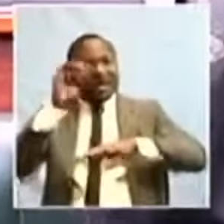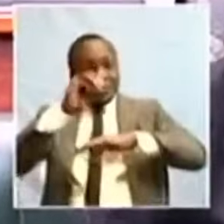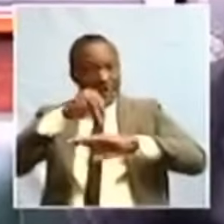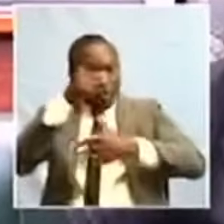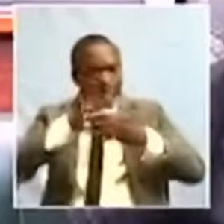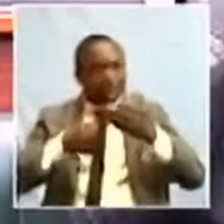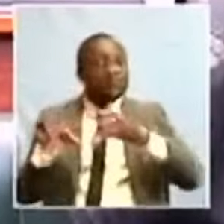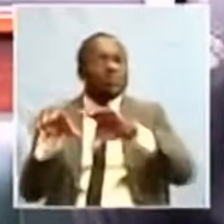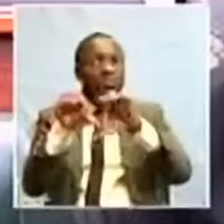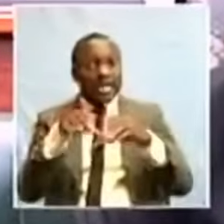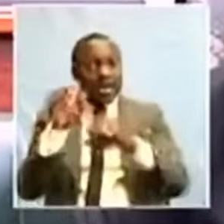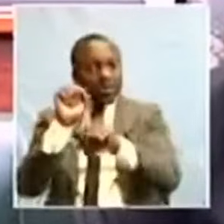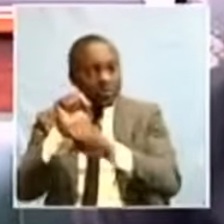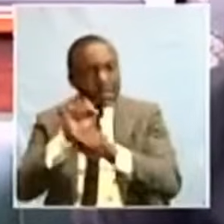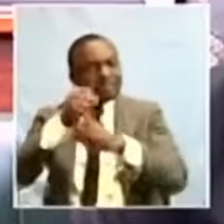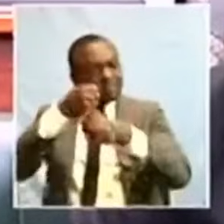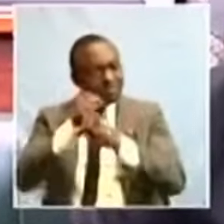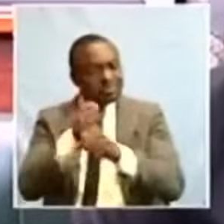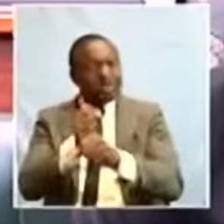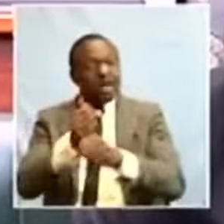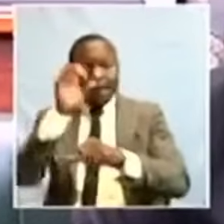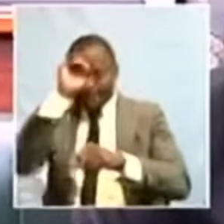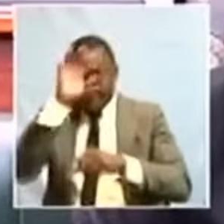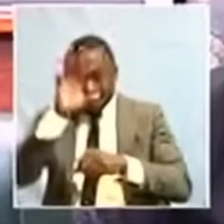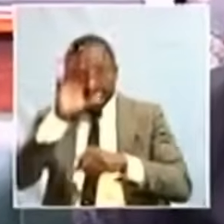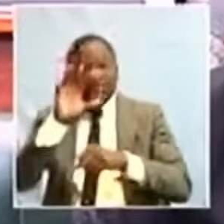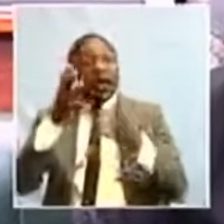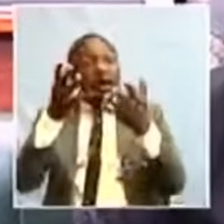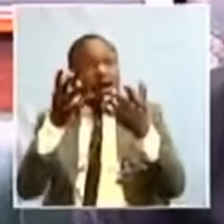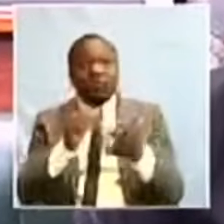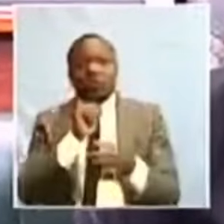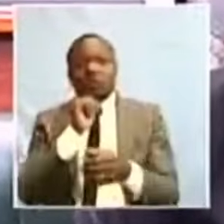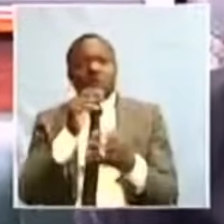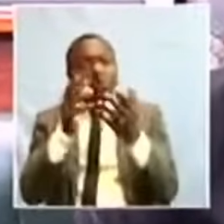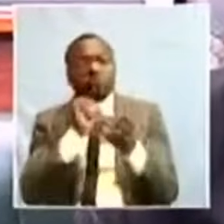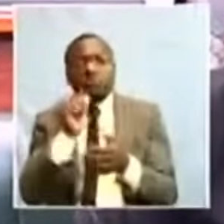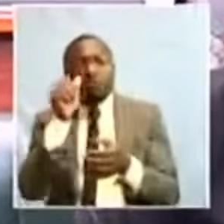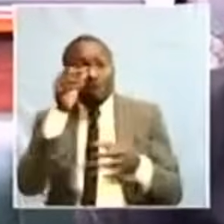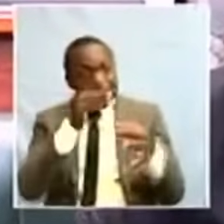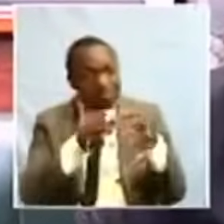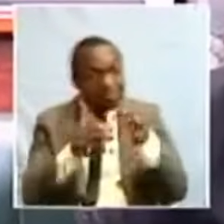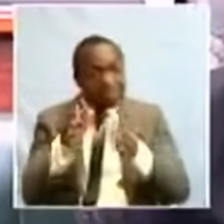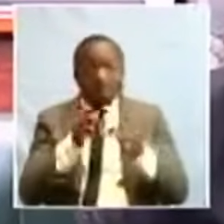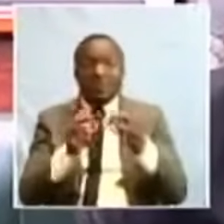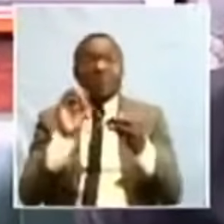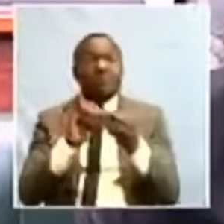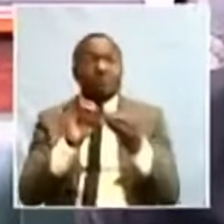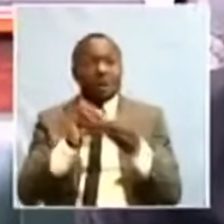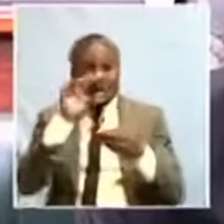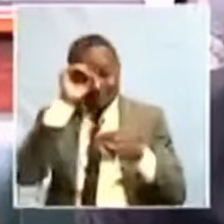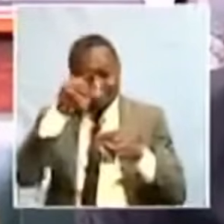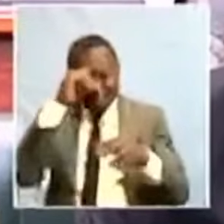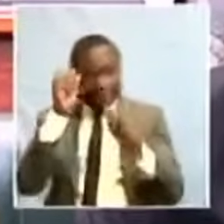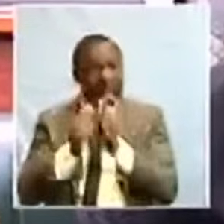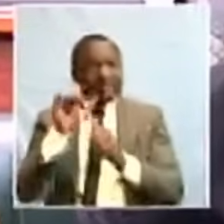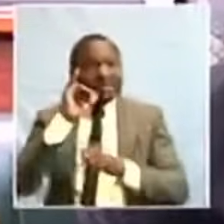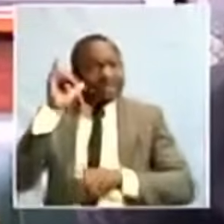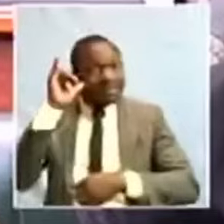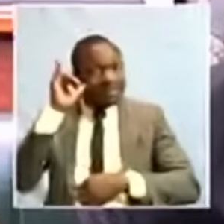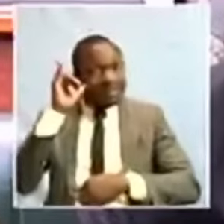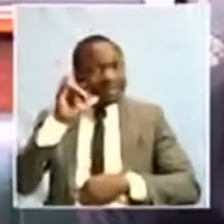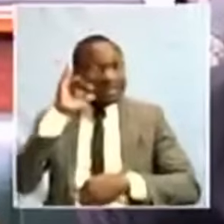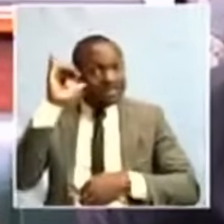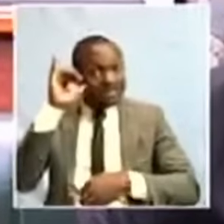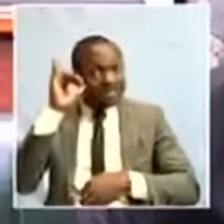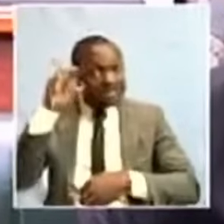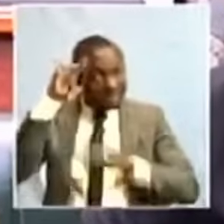what we are doing. Jobs are created in the mines. I want to go through the mining because it was just yesterday. Was it